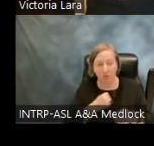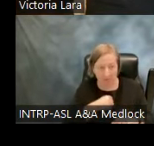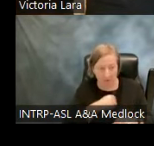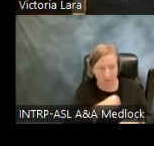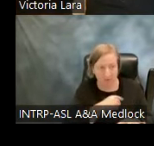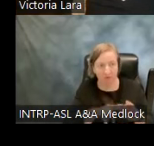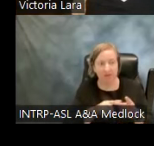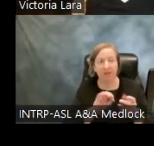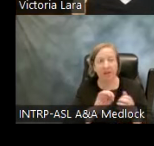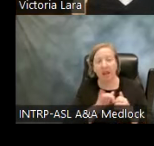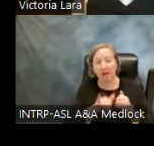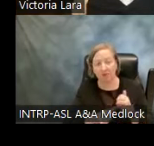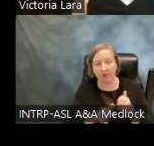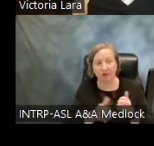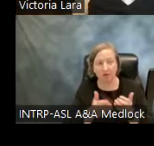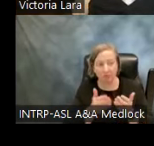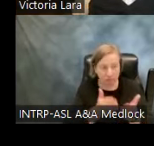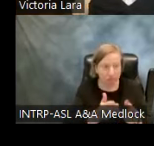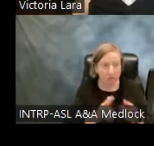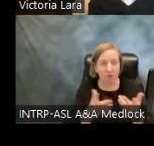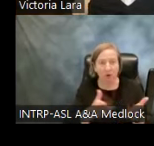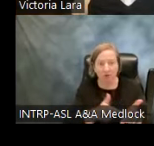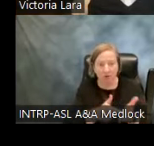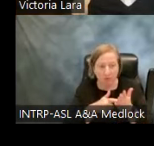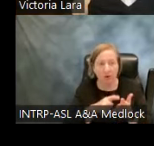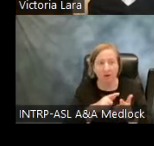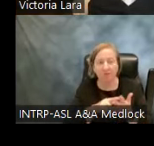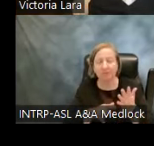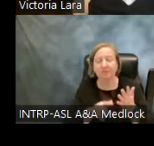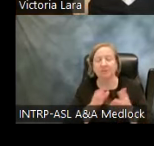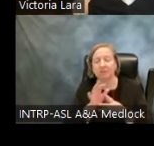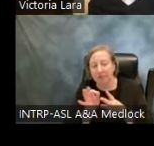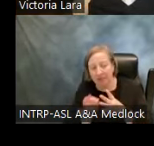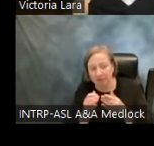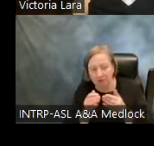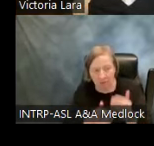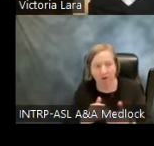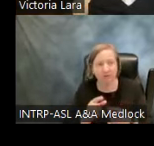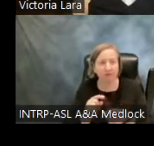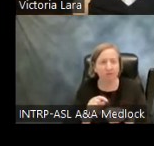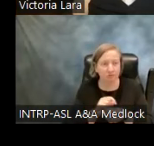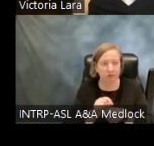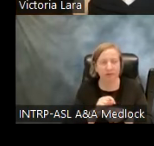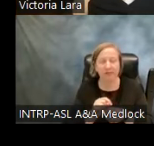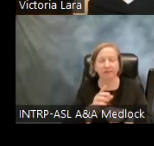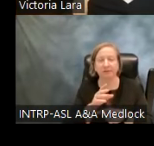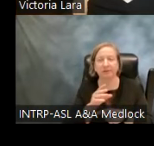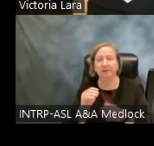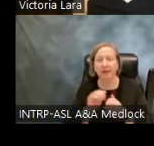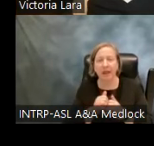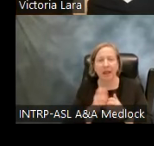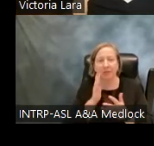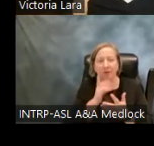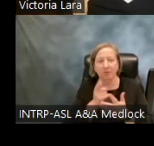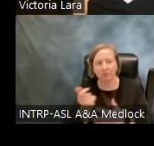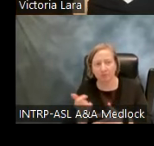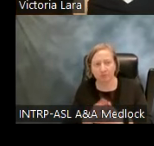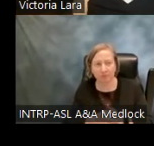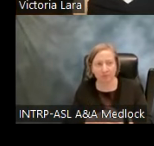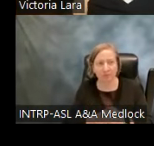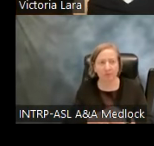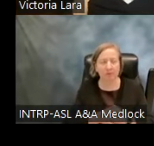brought on, what the requirements may be, selection process, training, and also how they would be removed if needed,